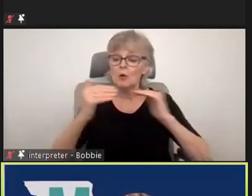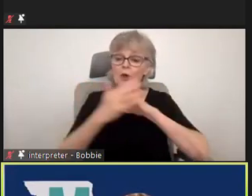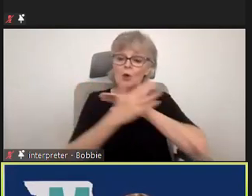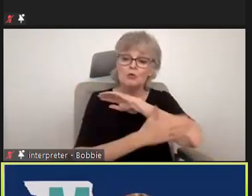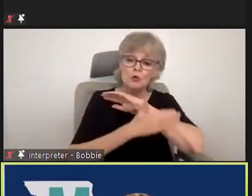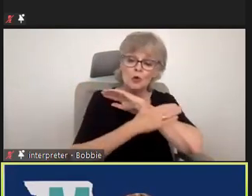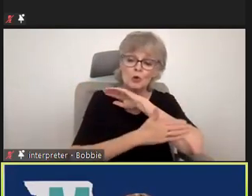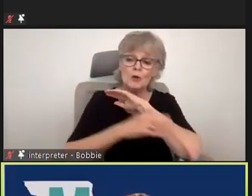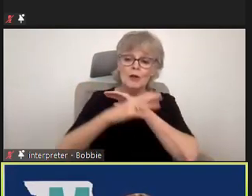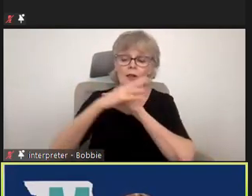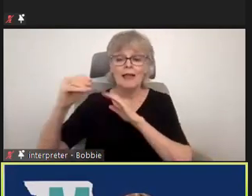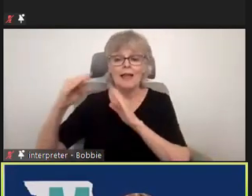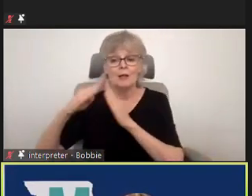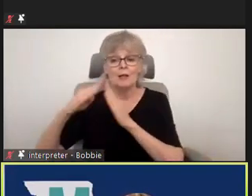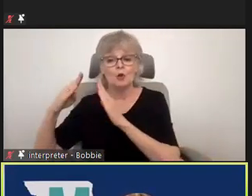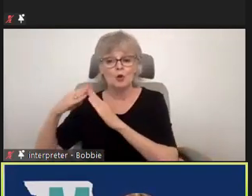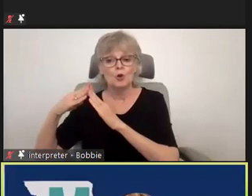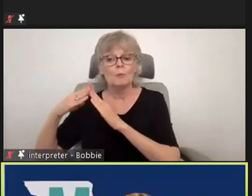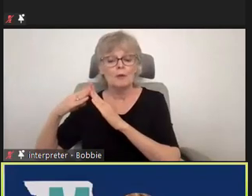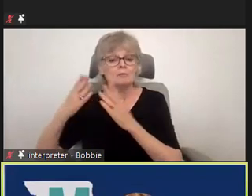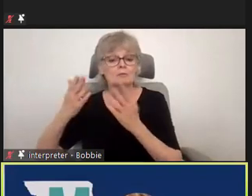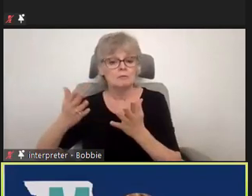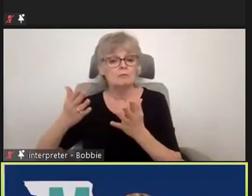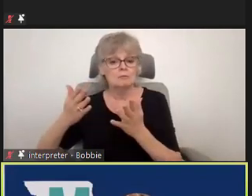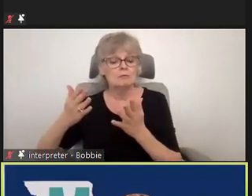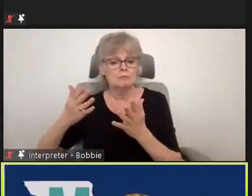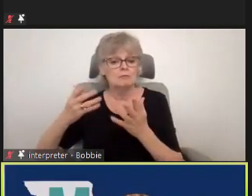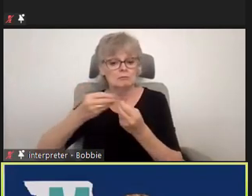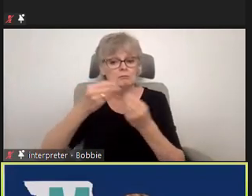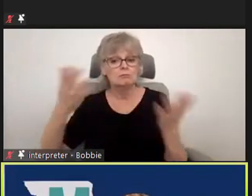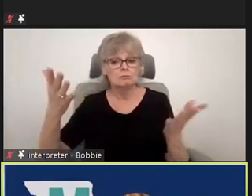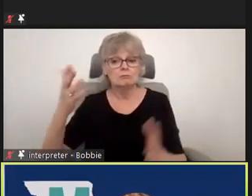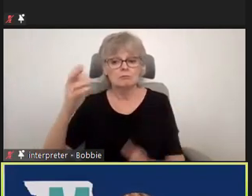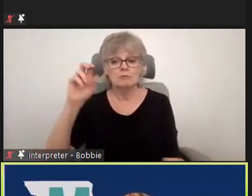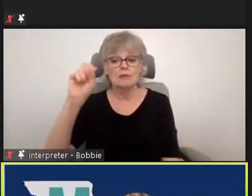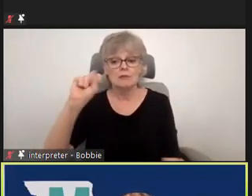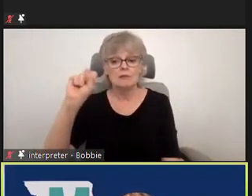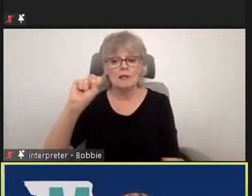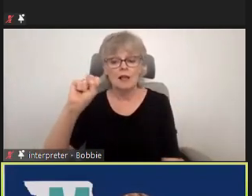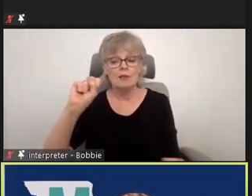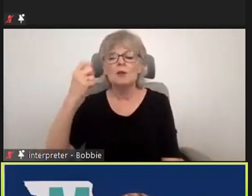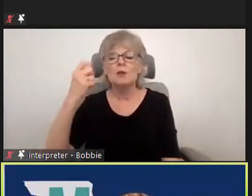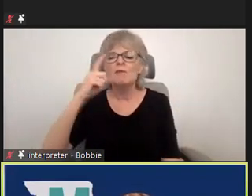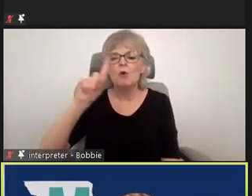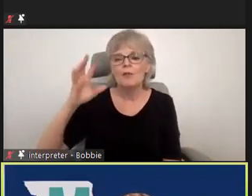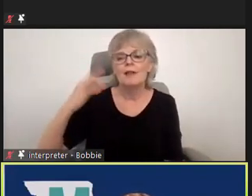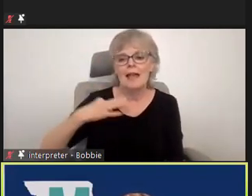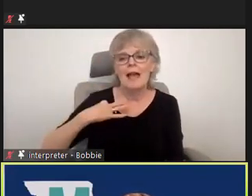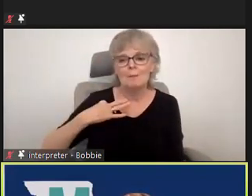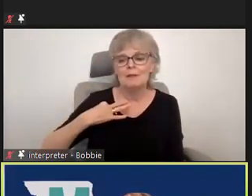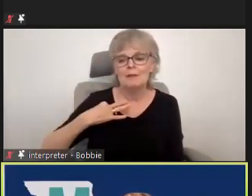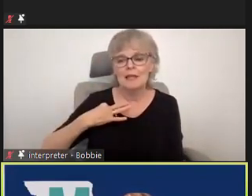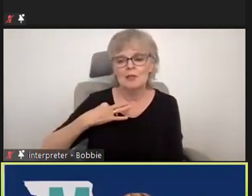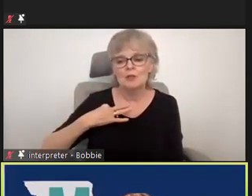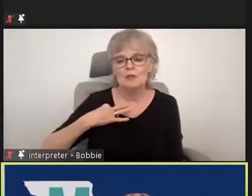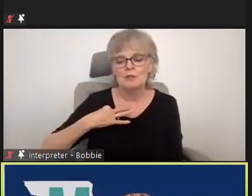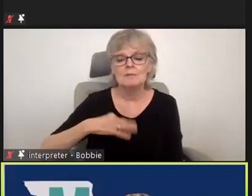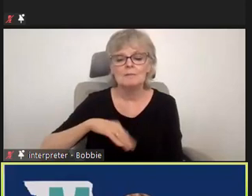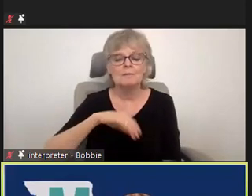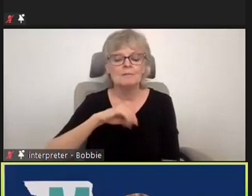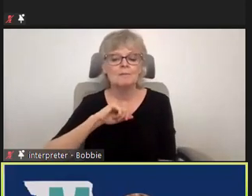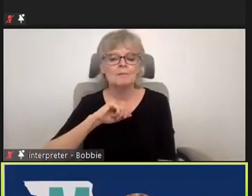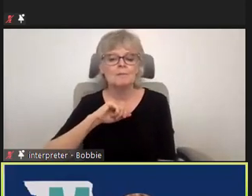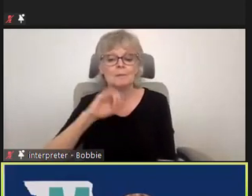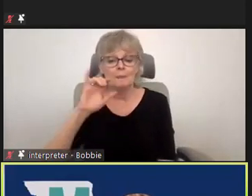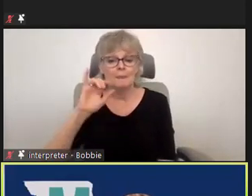urban breakdown when getting those scholarships or getting those applications for those scholarships as well. That